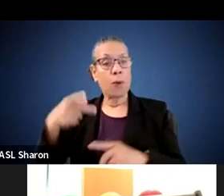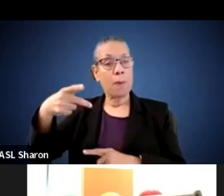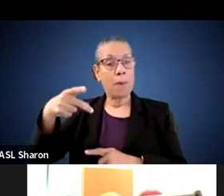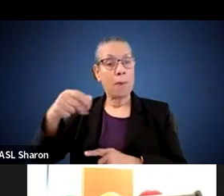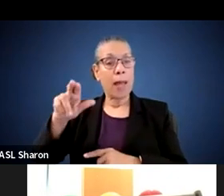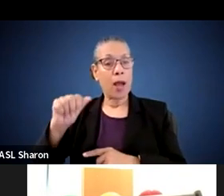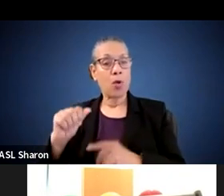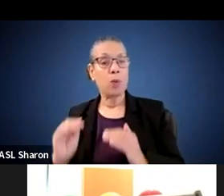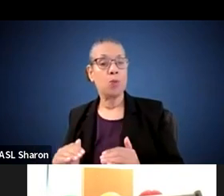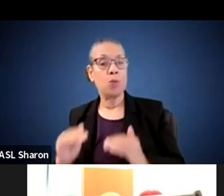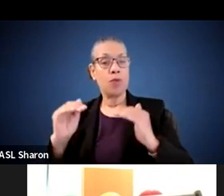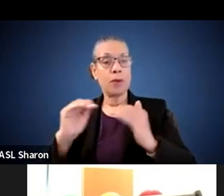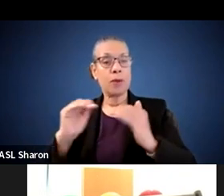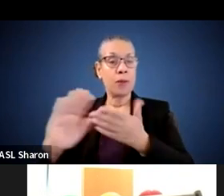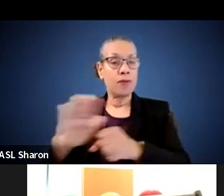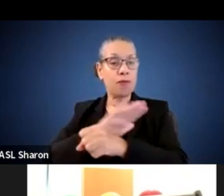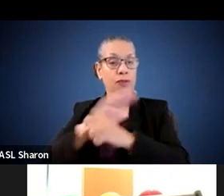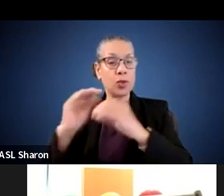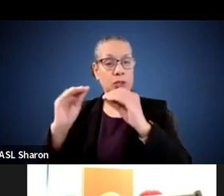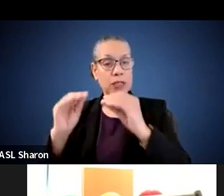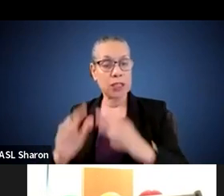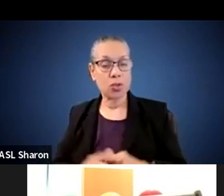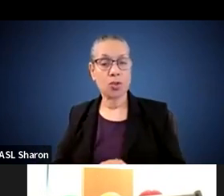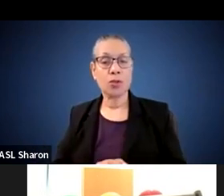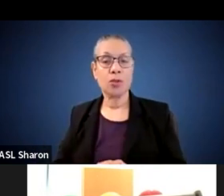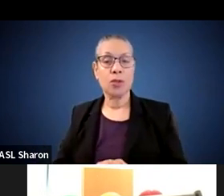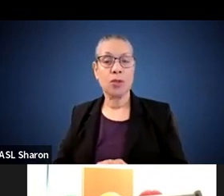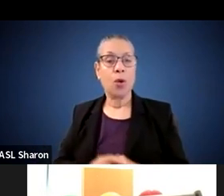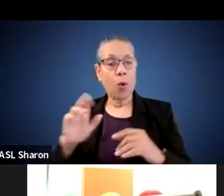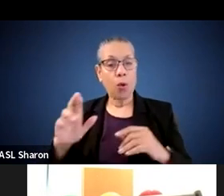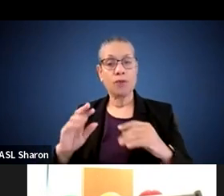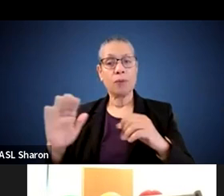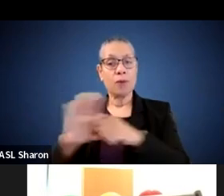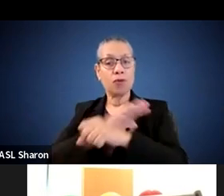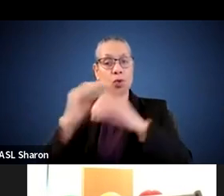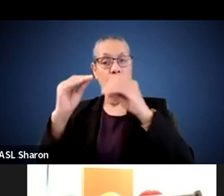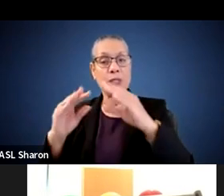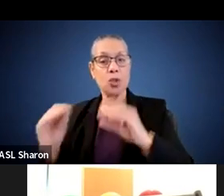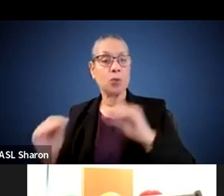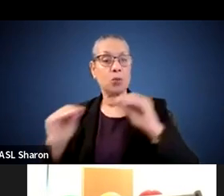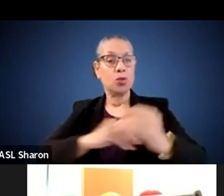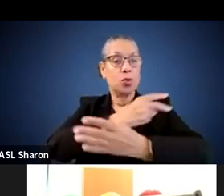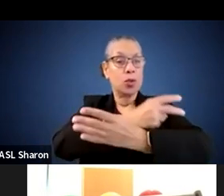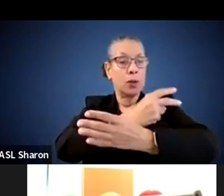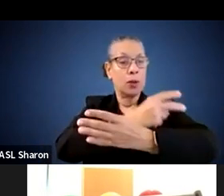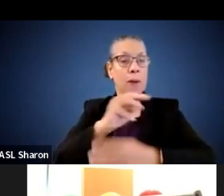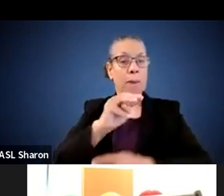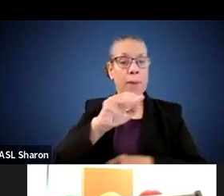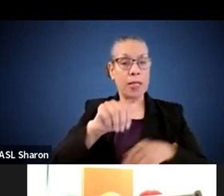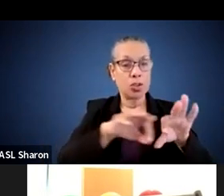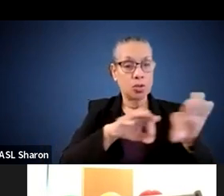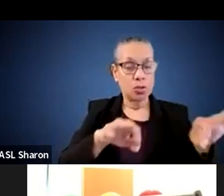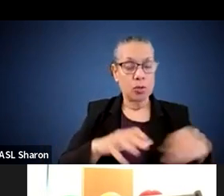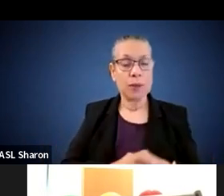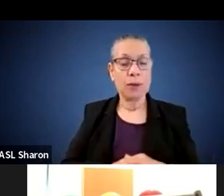move attain additional professional degree programs um it also